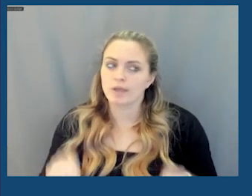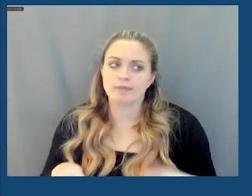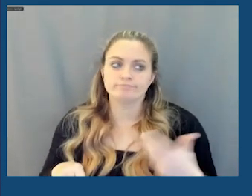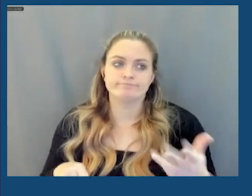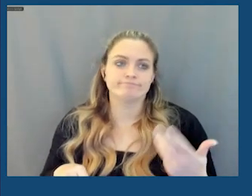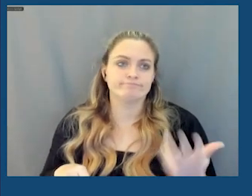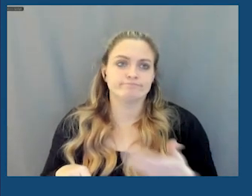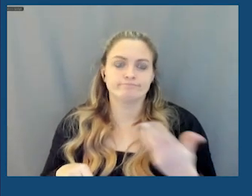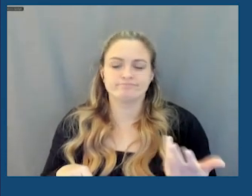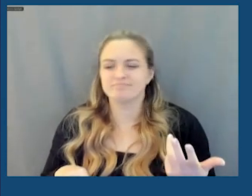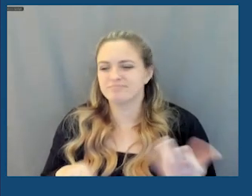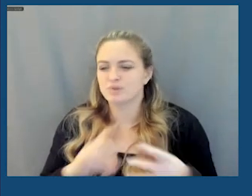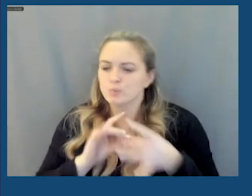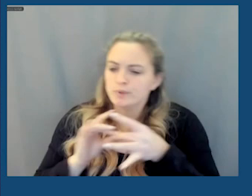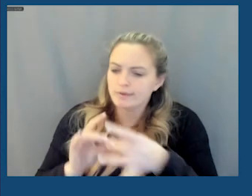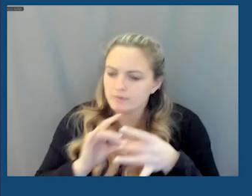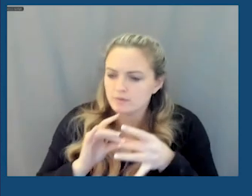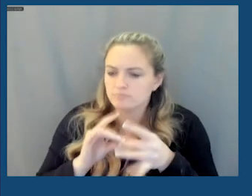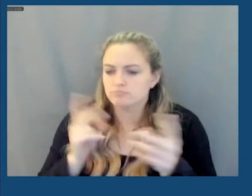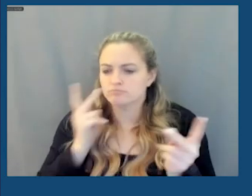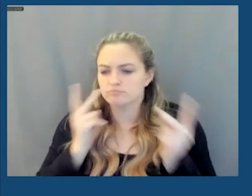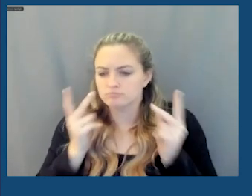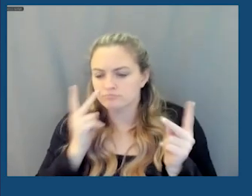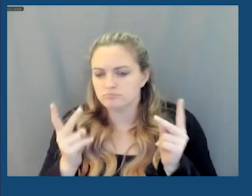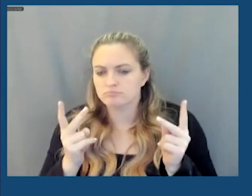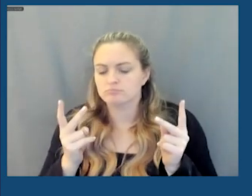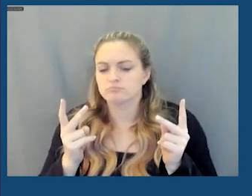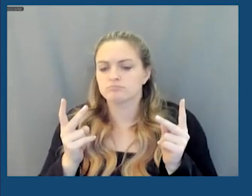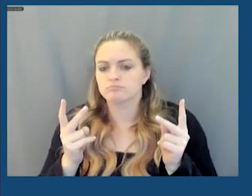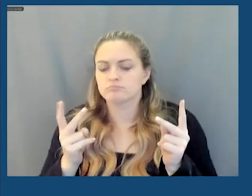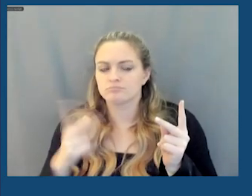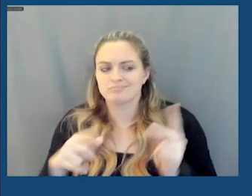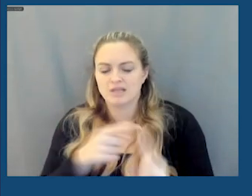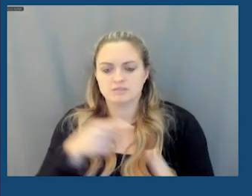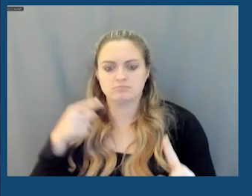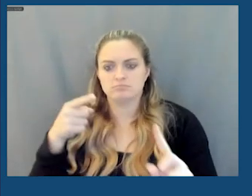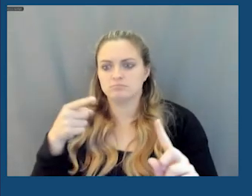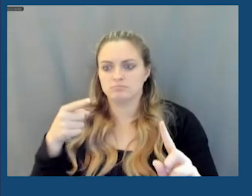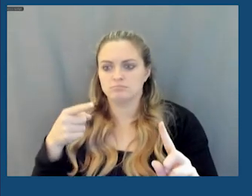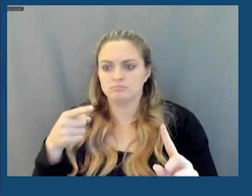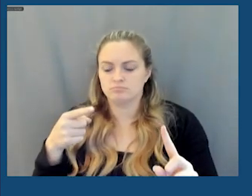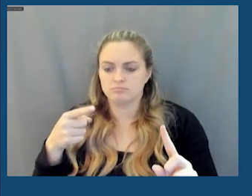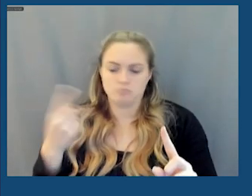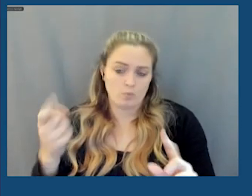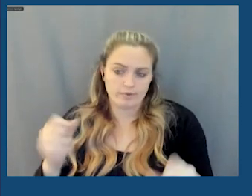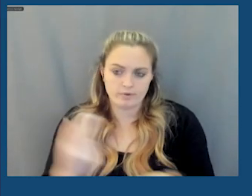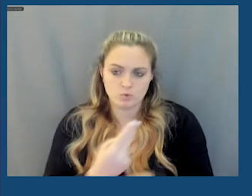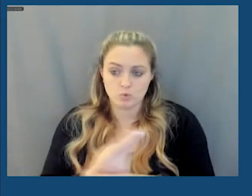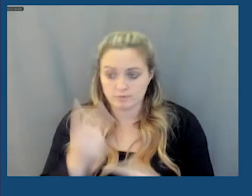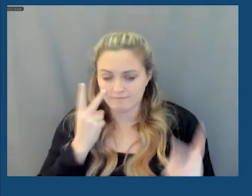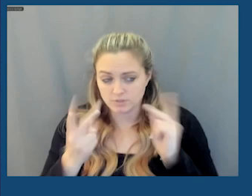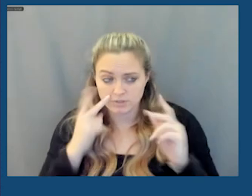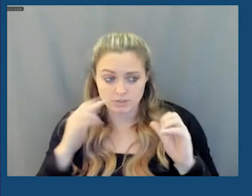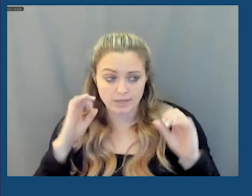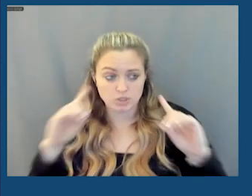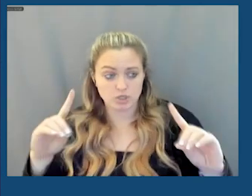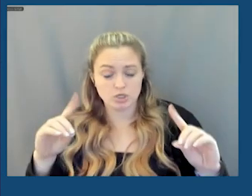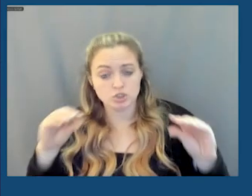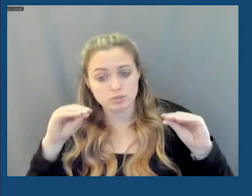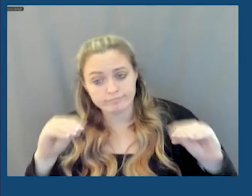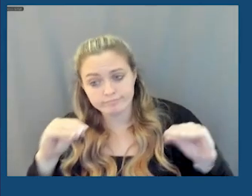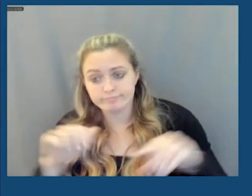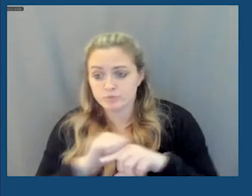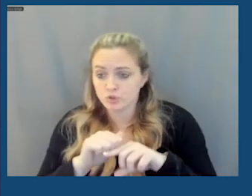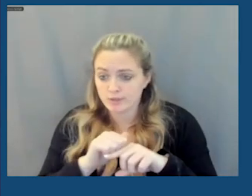stand united. And visibility. Visibility is our greatest weapon. You know, education, training, and all